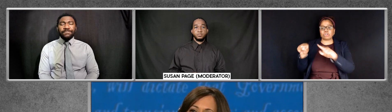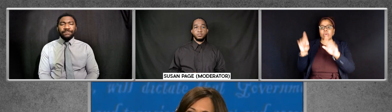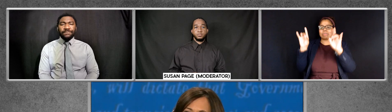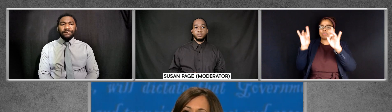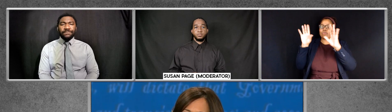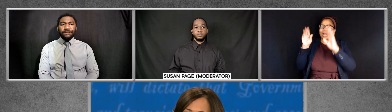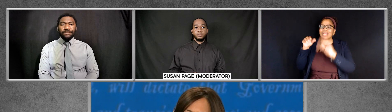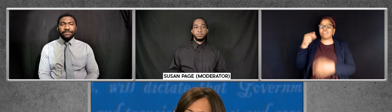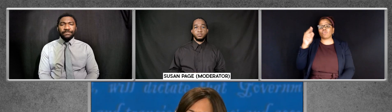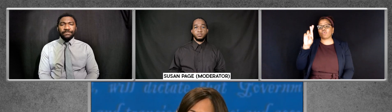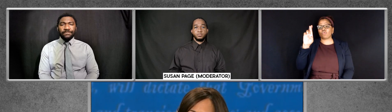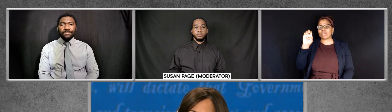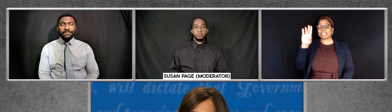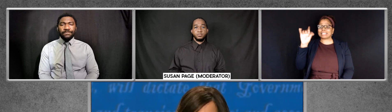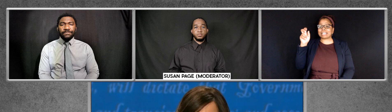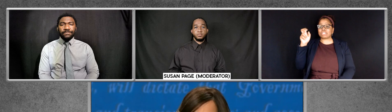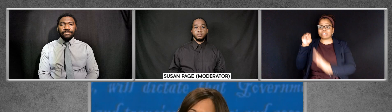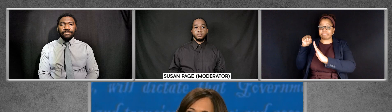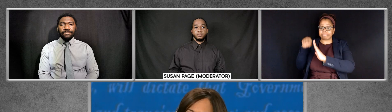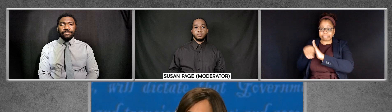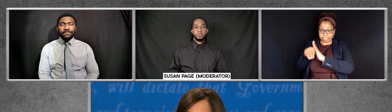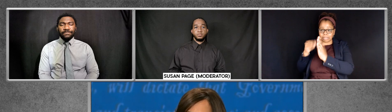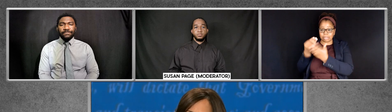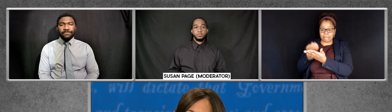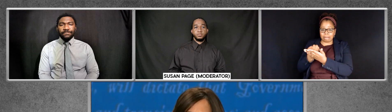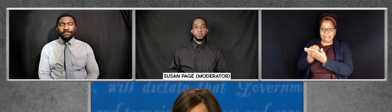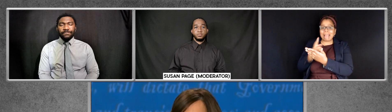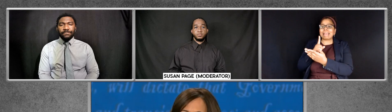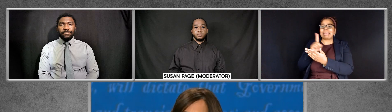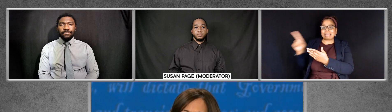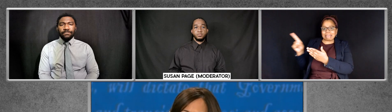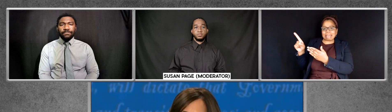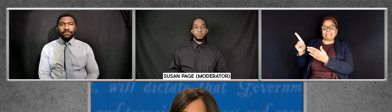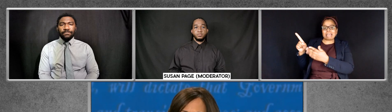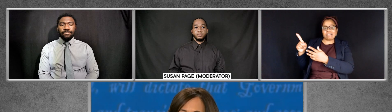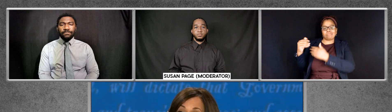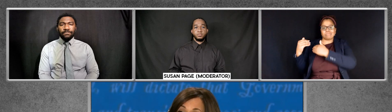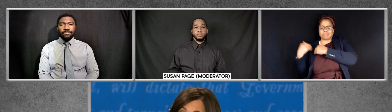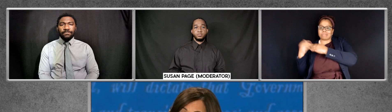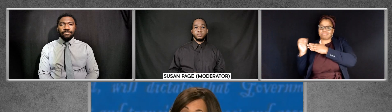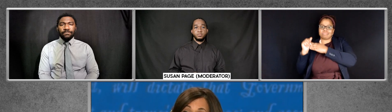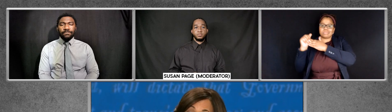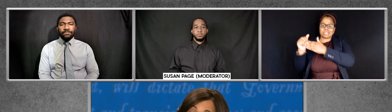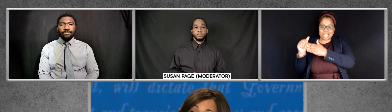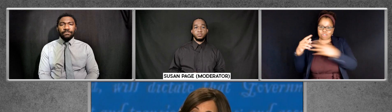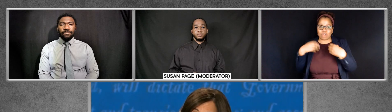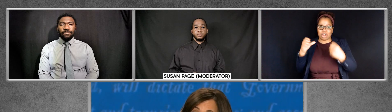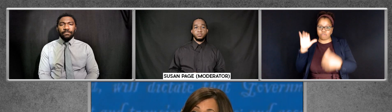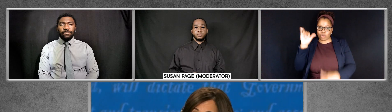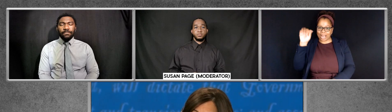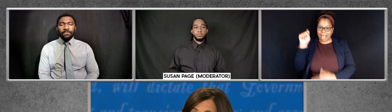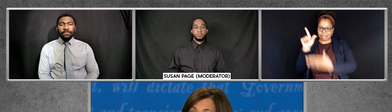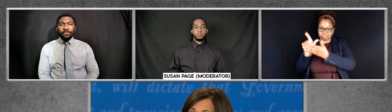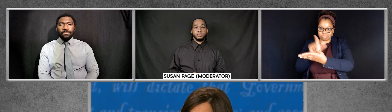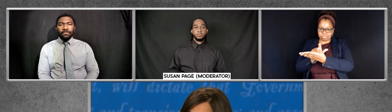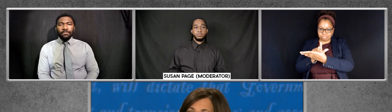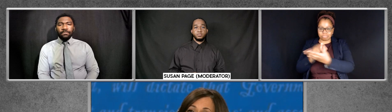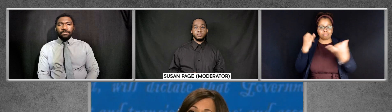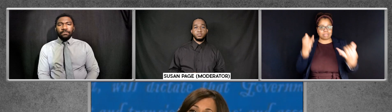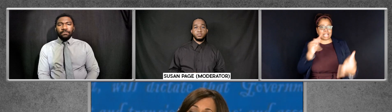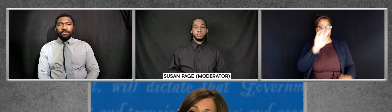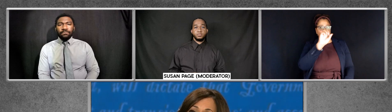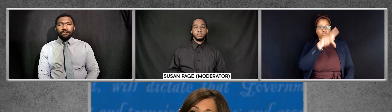was responsible for the Recovery Act that brought America back. And now the Trump-Pence administration wants to